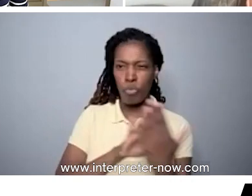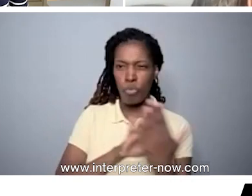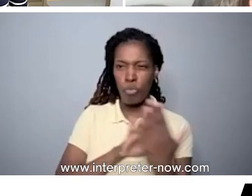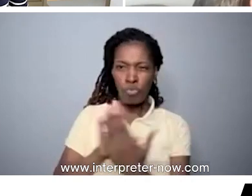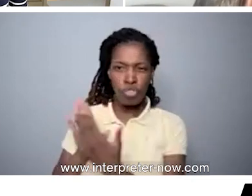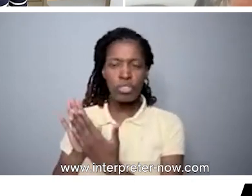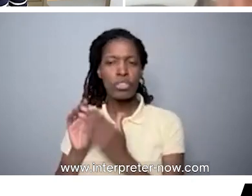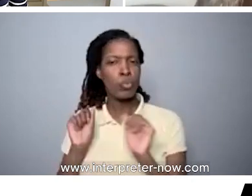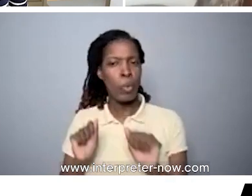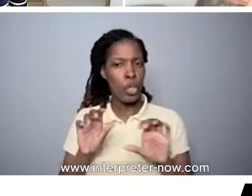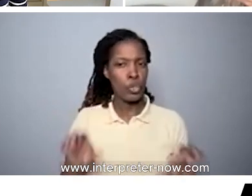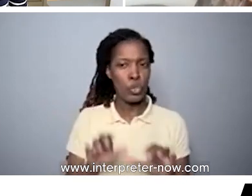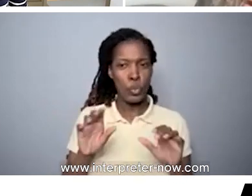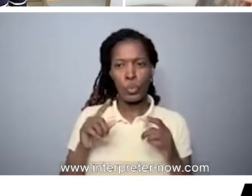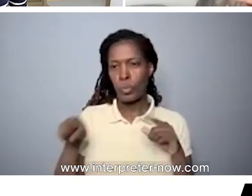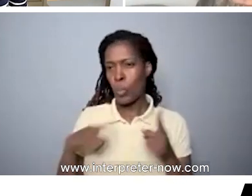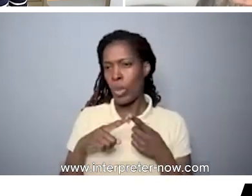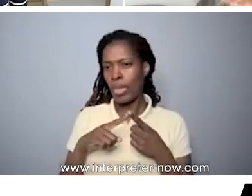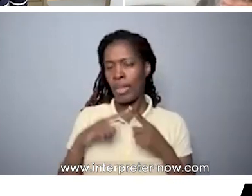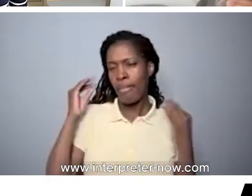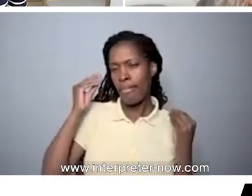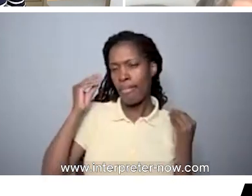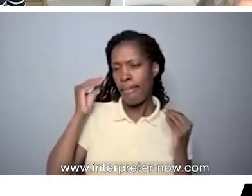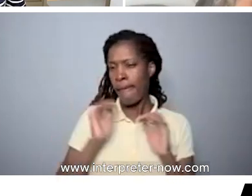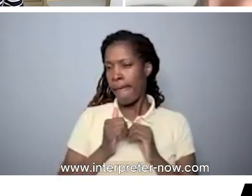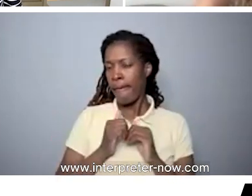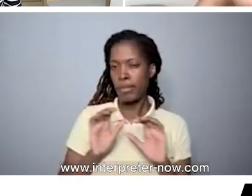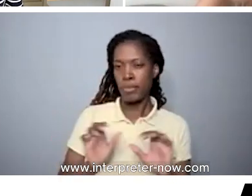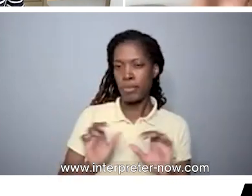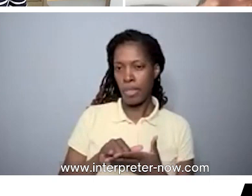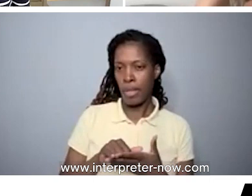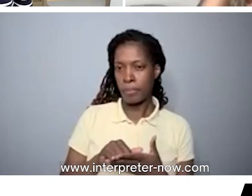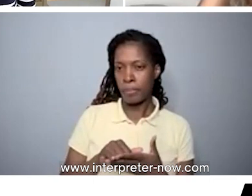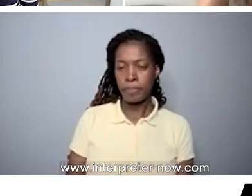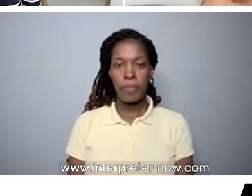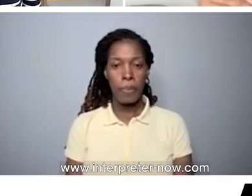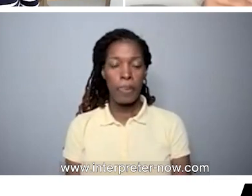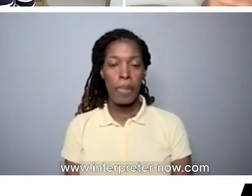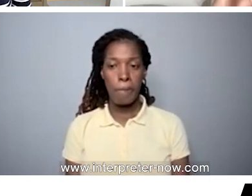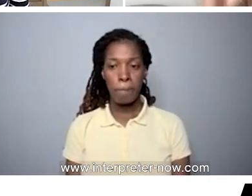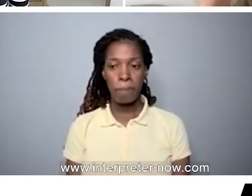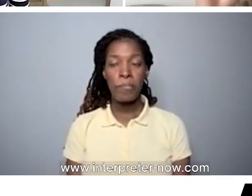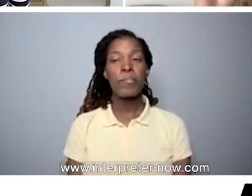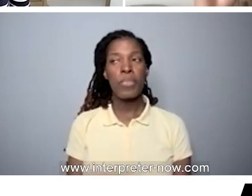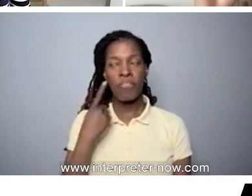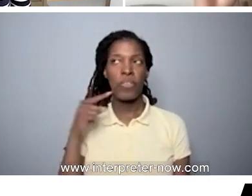I think, right, so for her, we talked about stuff that she could do with her manager, which was more along those lines of like, how do you make sure that he